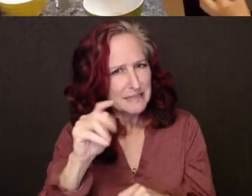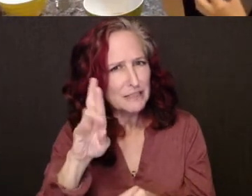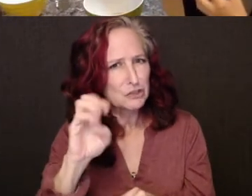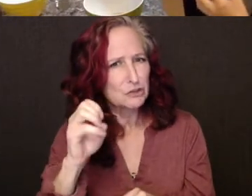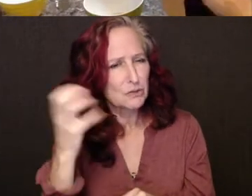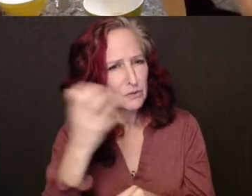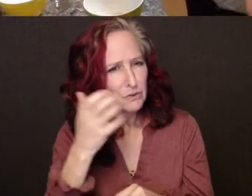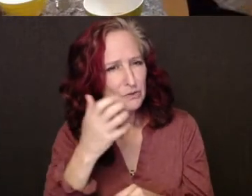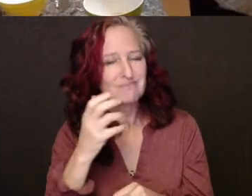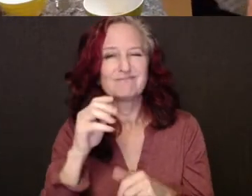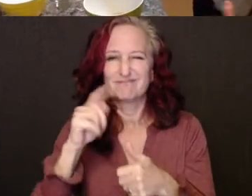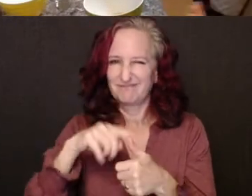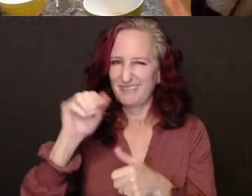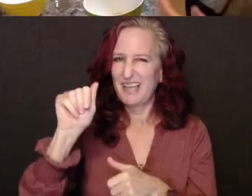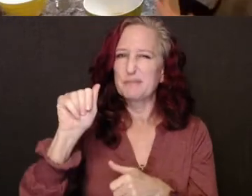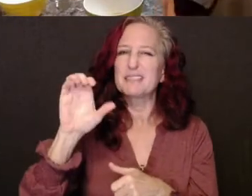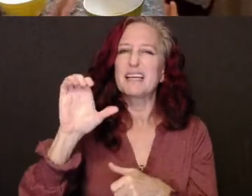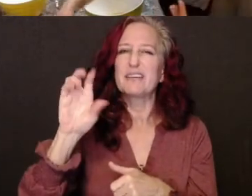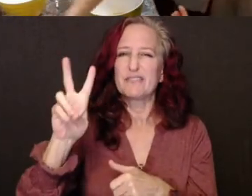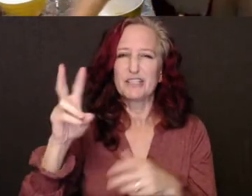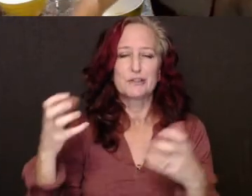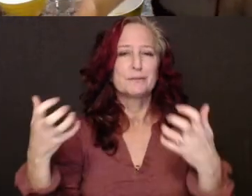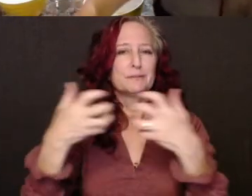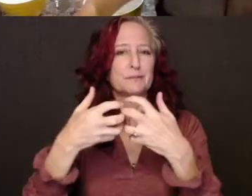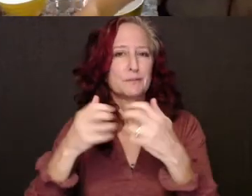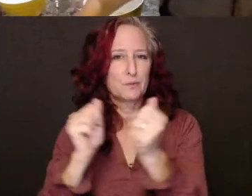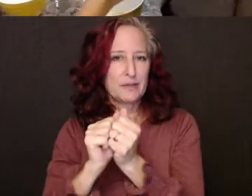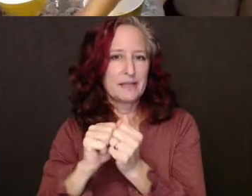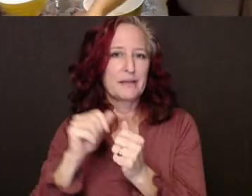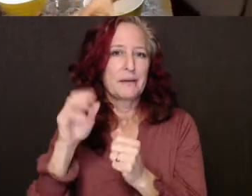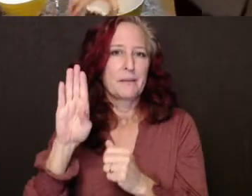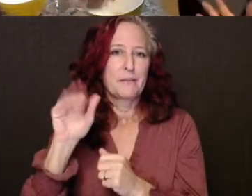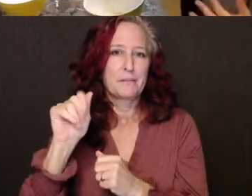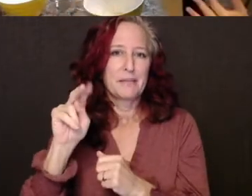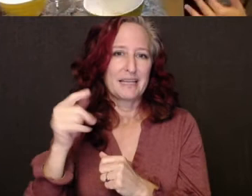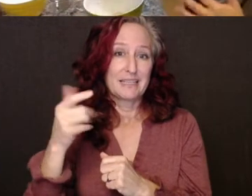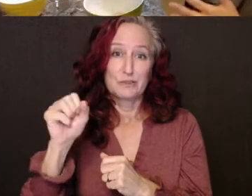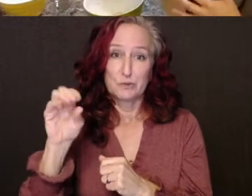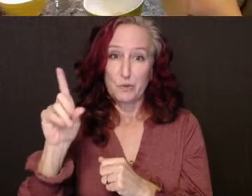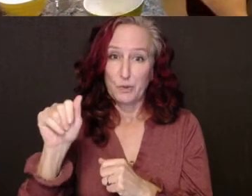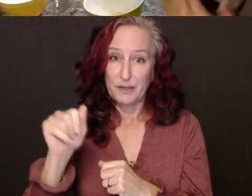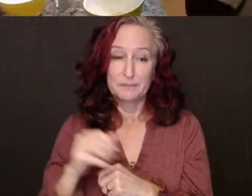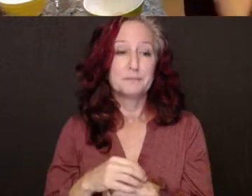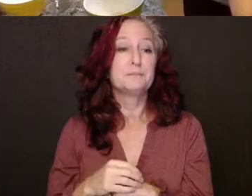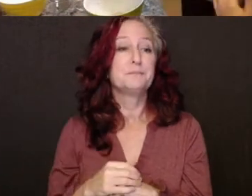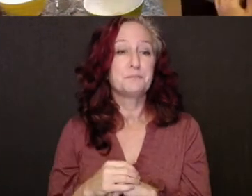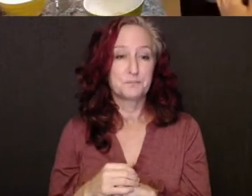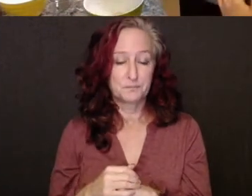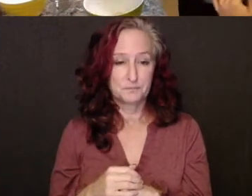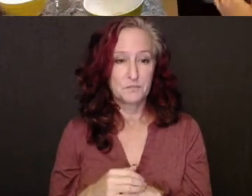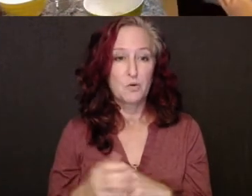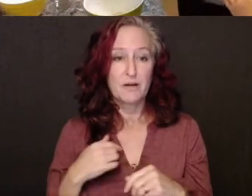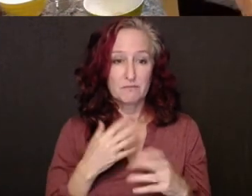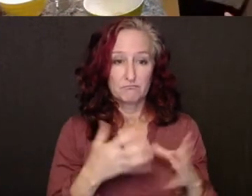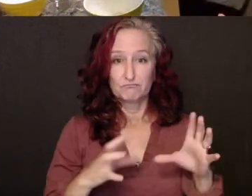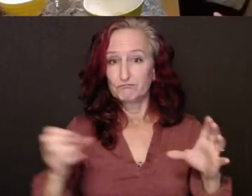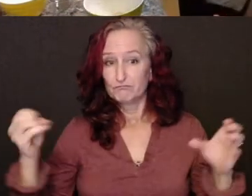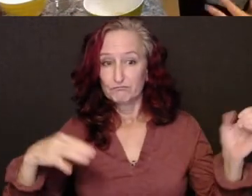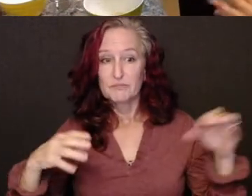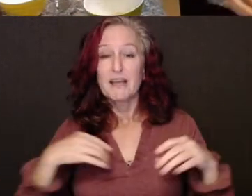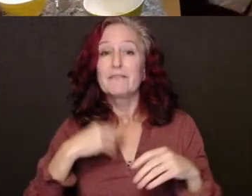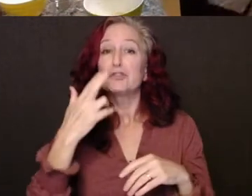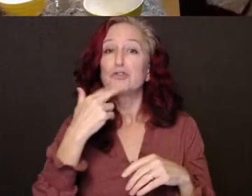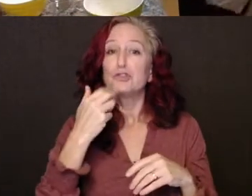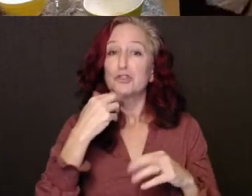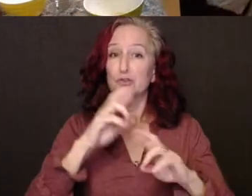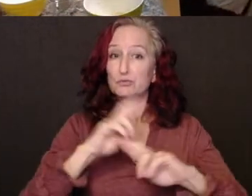fluffy texture. So I know a lot of folks are surprised when they try not just our vegan baked goods, but others, and